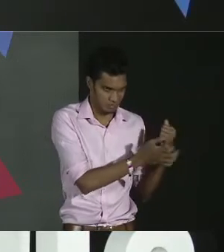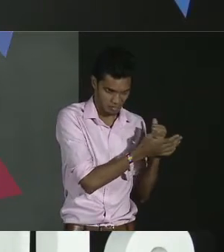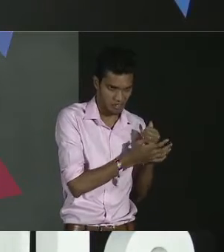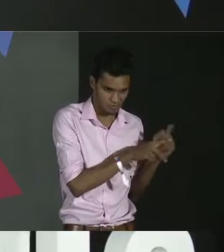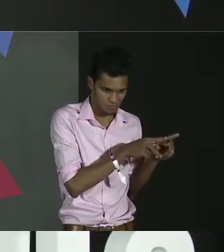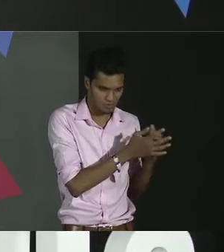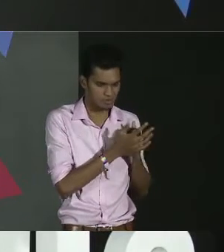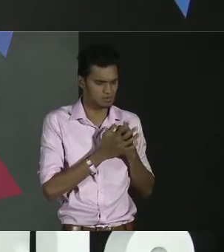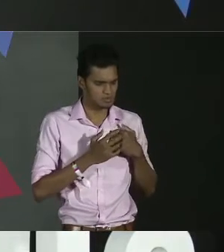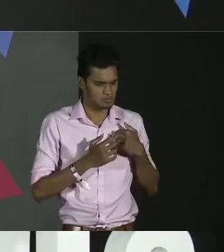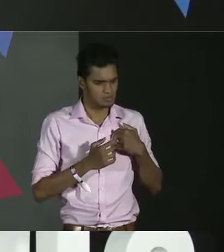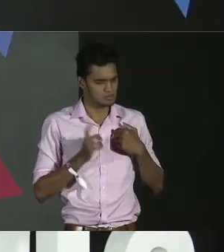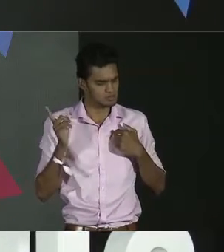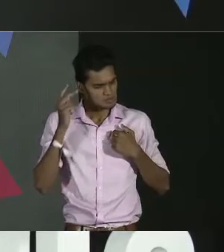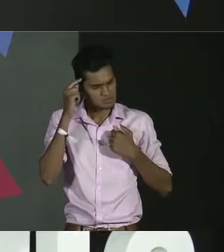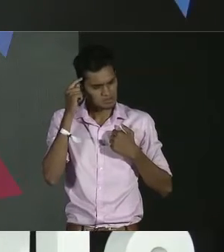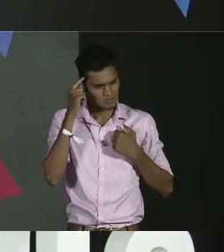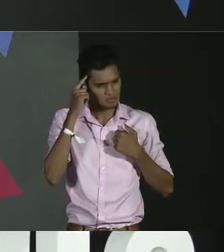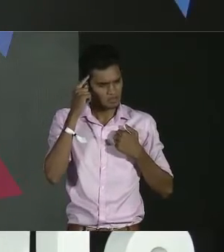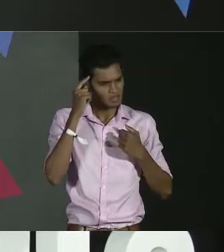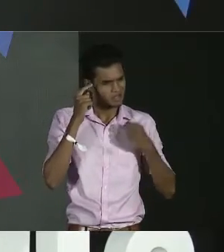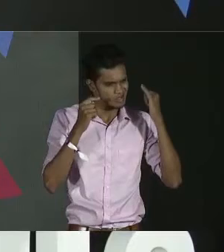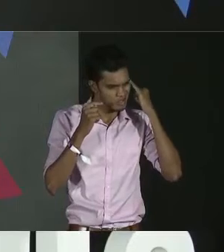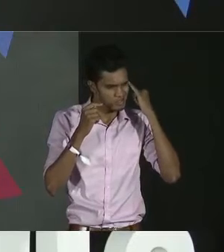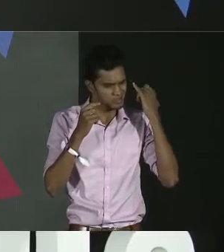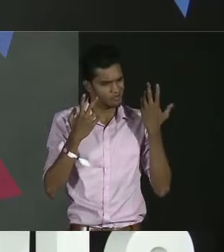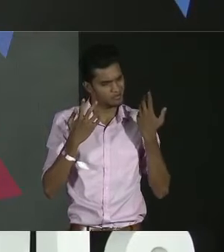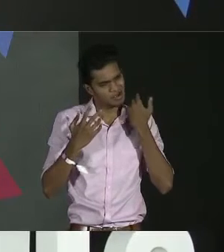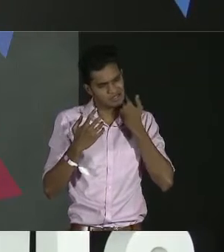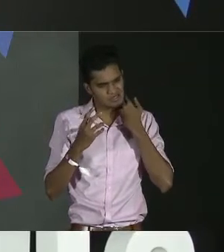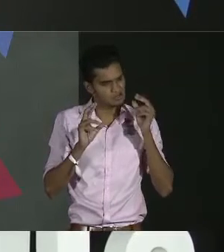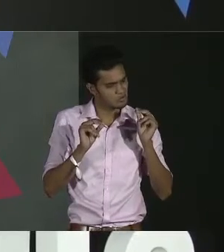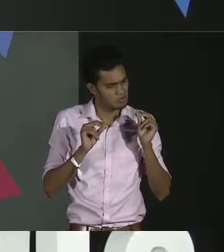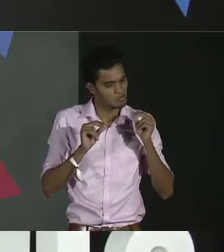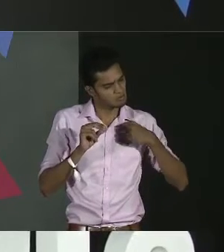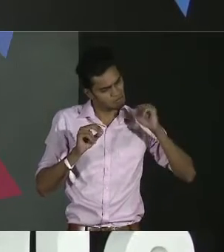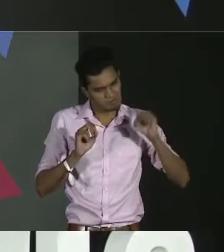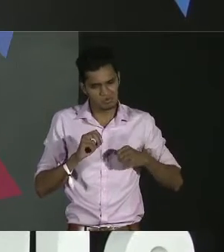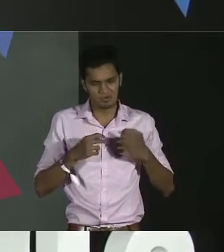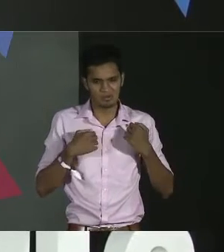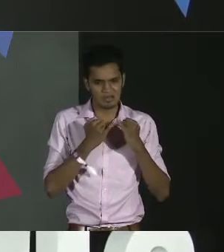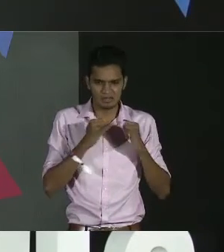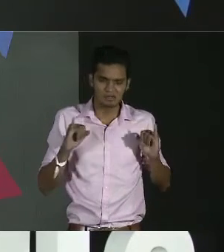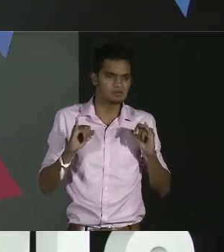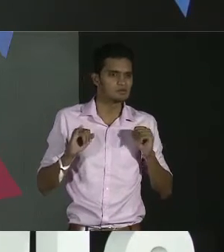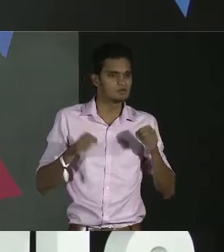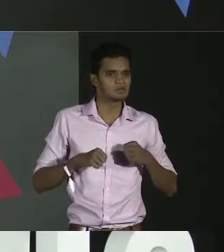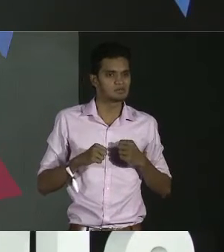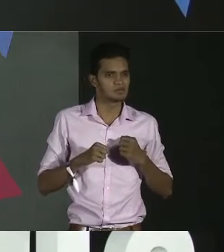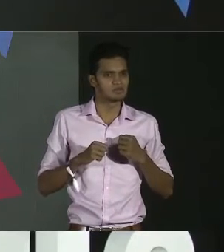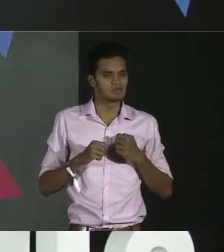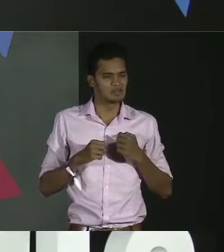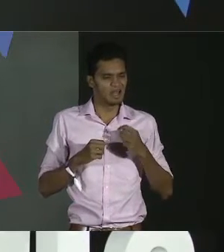fit again, I would be able to do almost everything myself. And then asking for that one-off